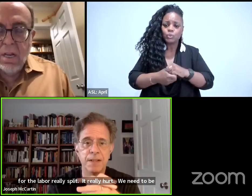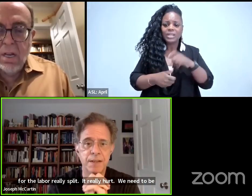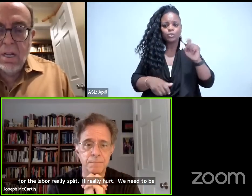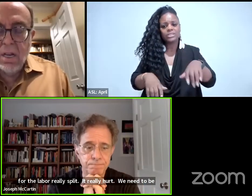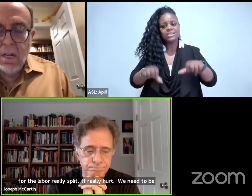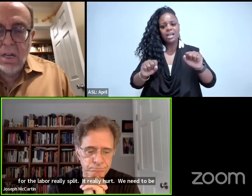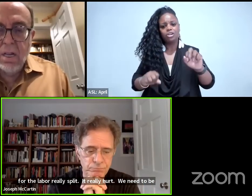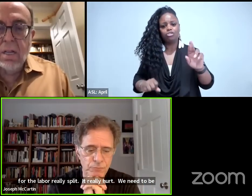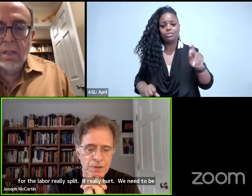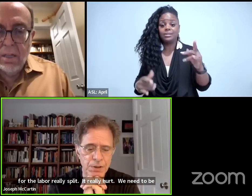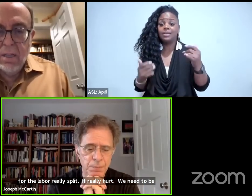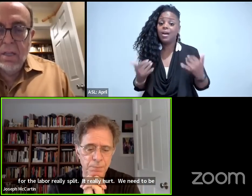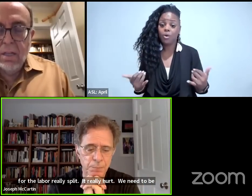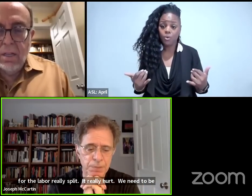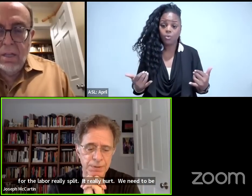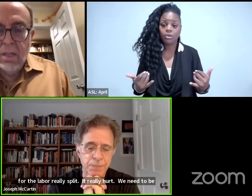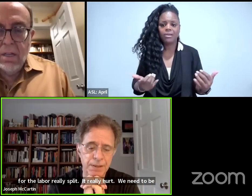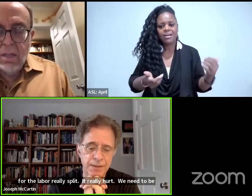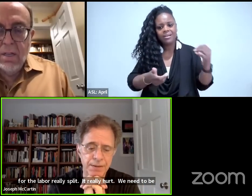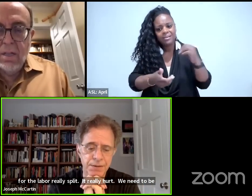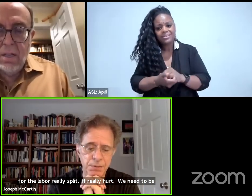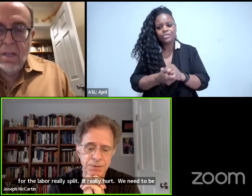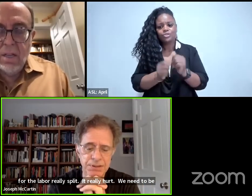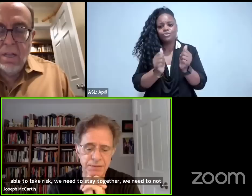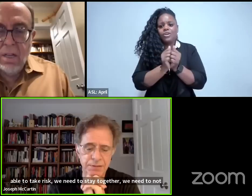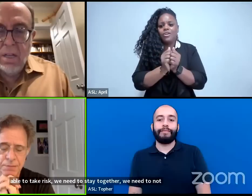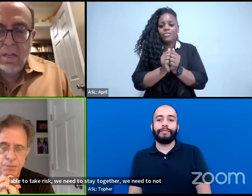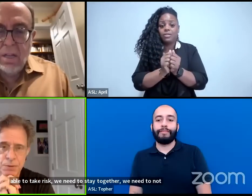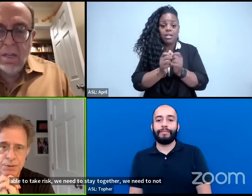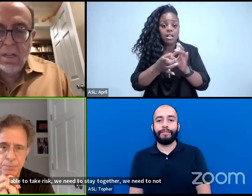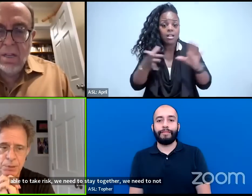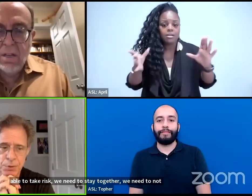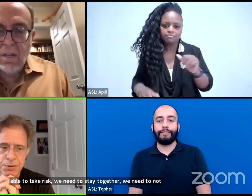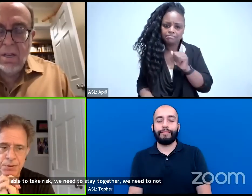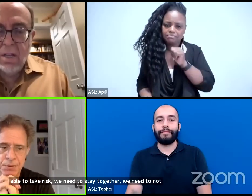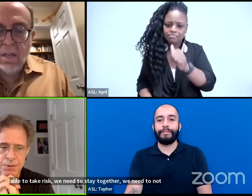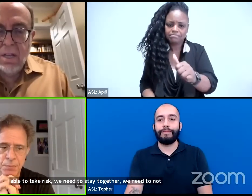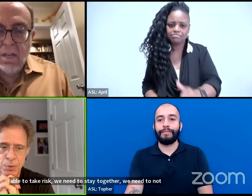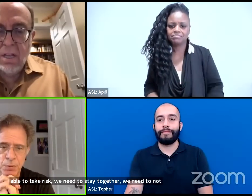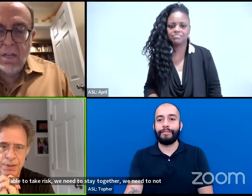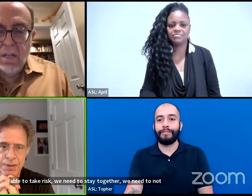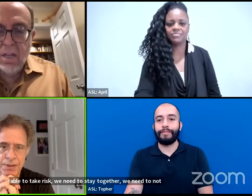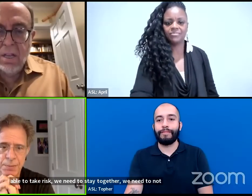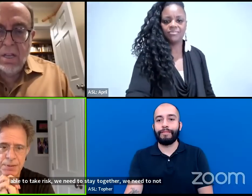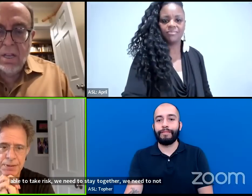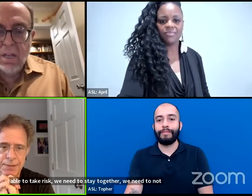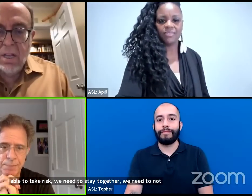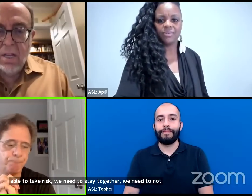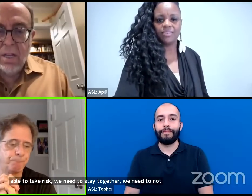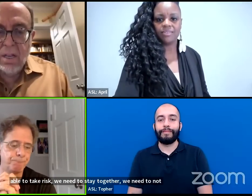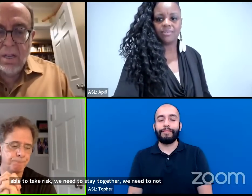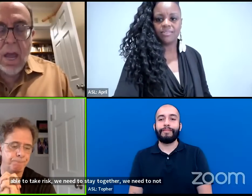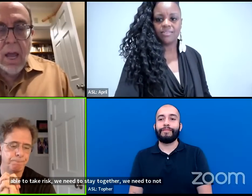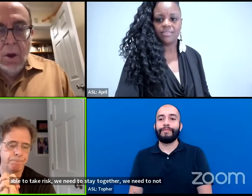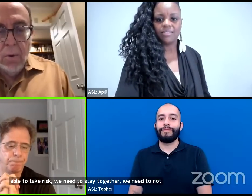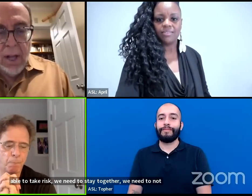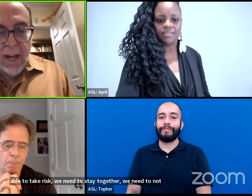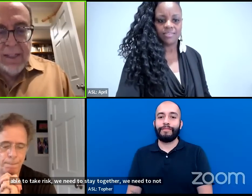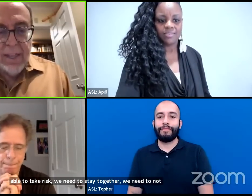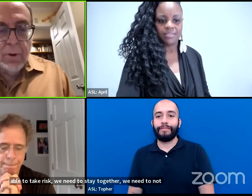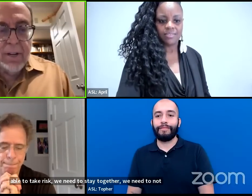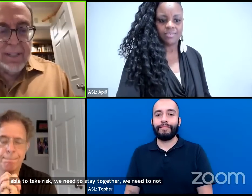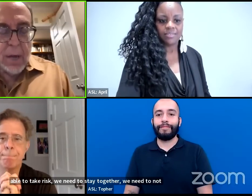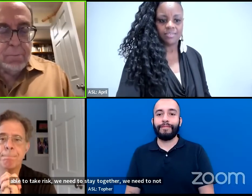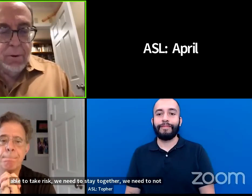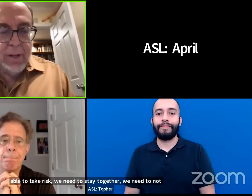become divided. And I think you and Steve have really posed an important way to think about that. Well,